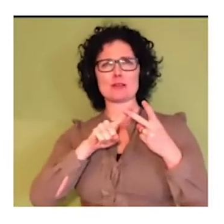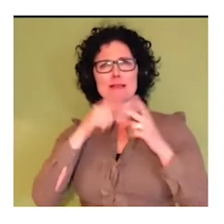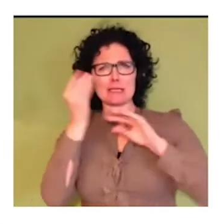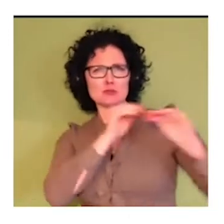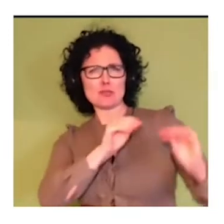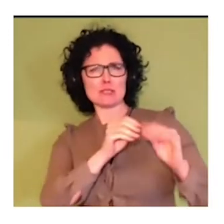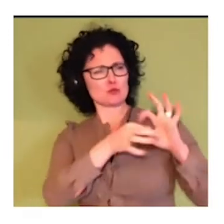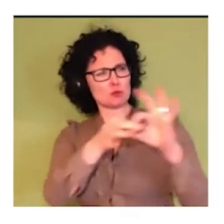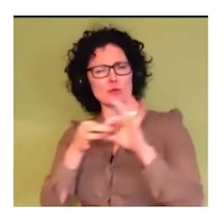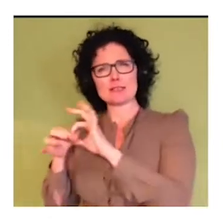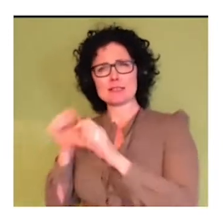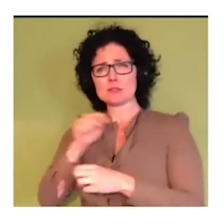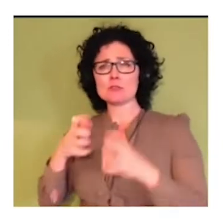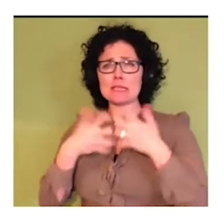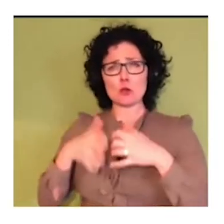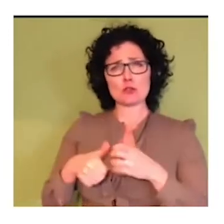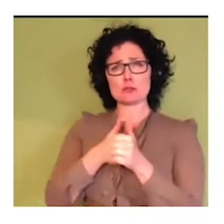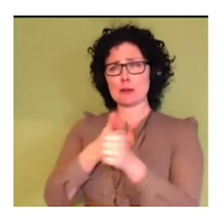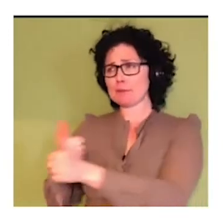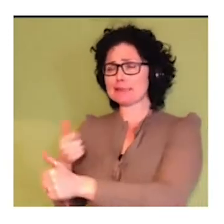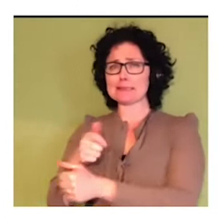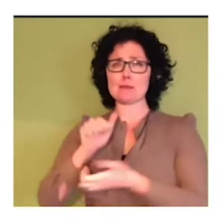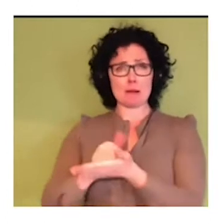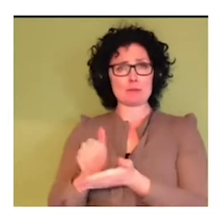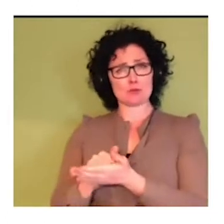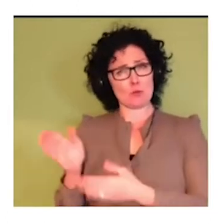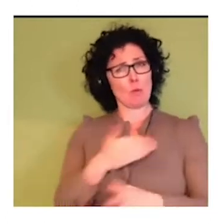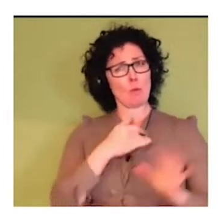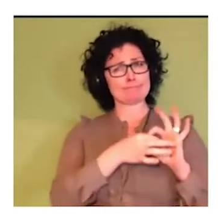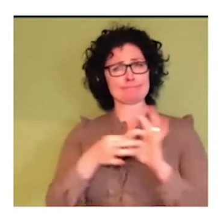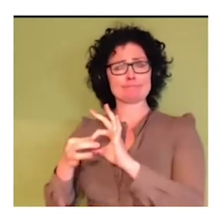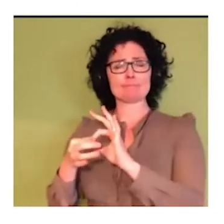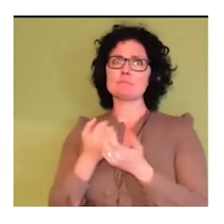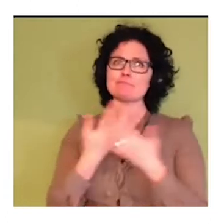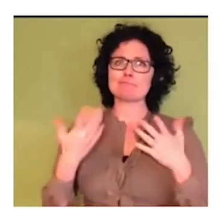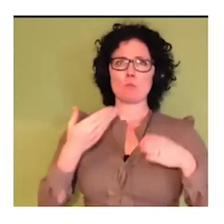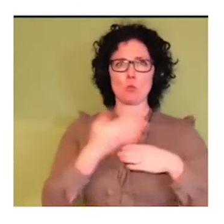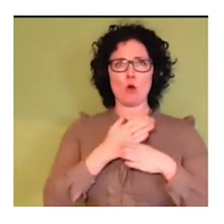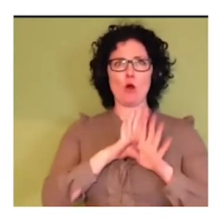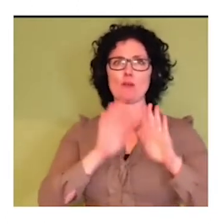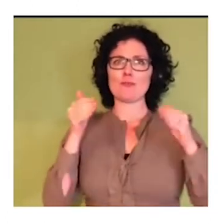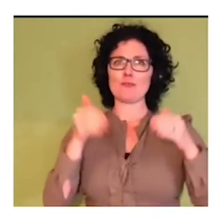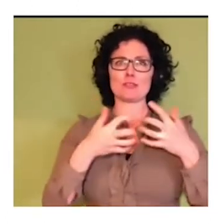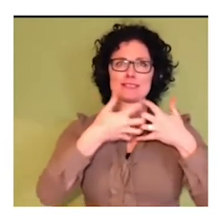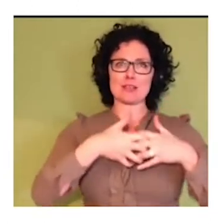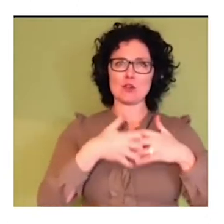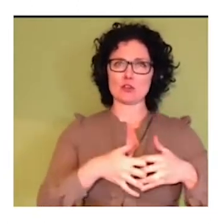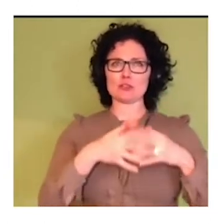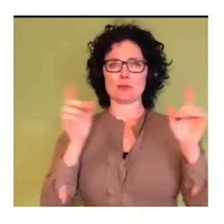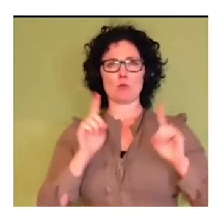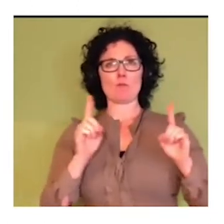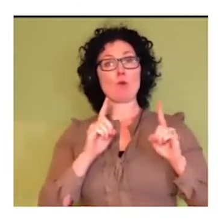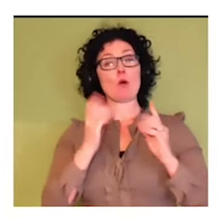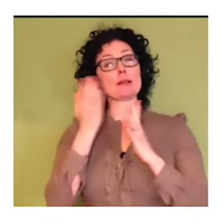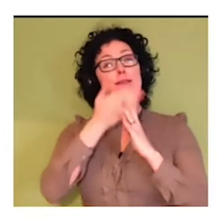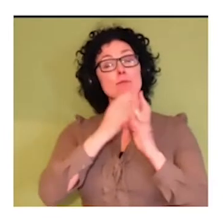organisations, technology companies and publishers. And a lot of our work is focused on technologies for accessible publications